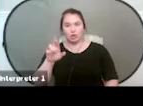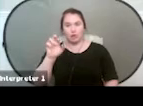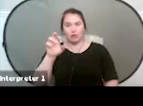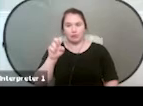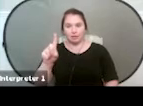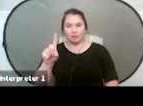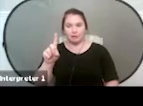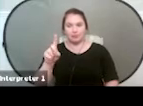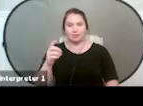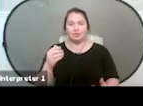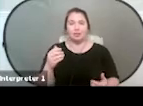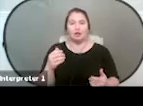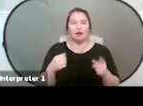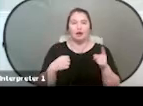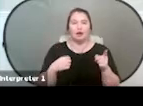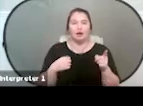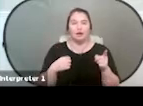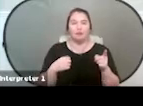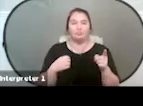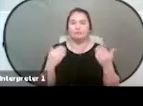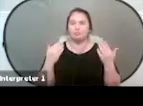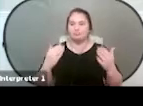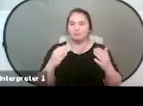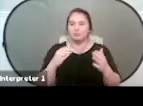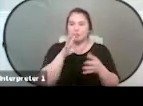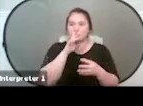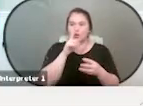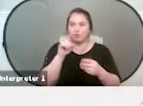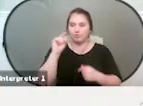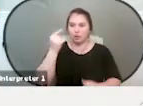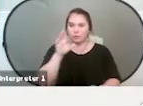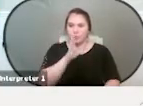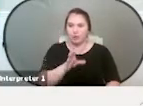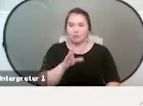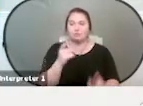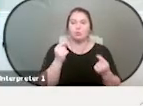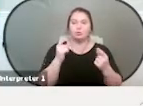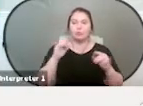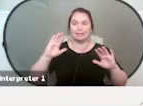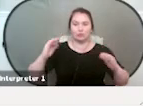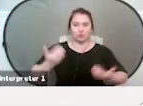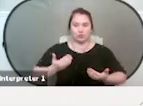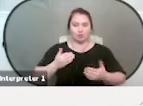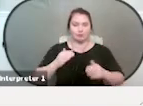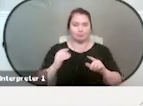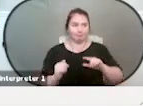with O'Connell Robertson talk first and do the introduction. Jared?